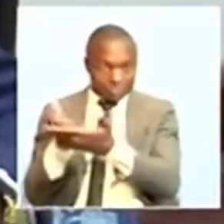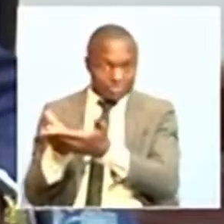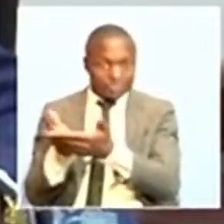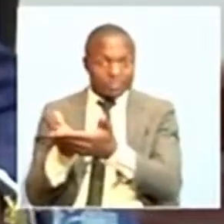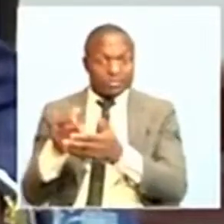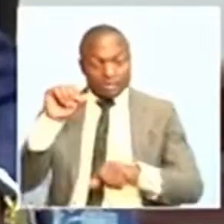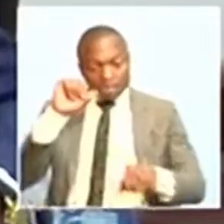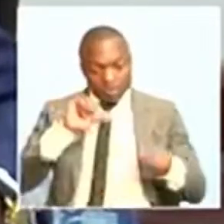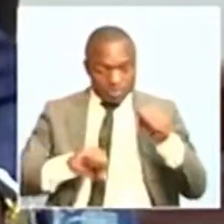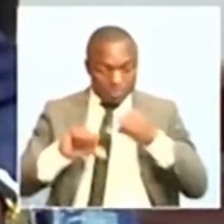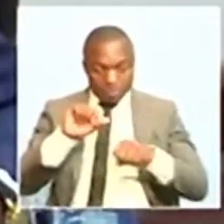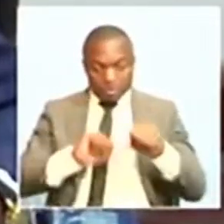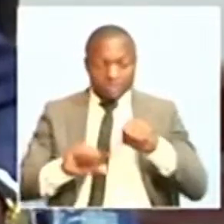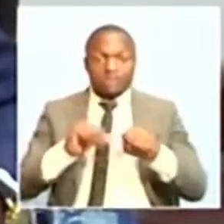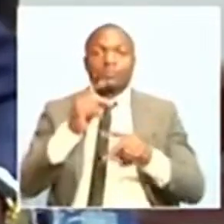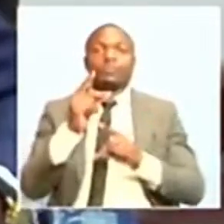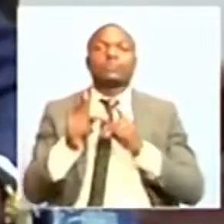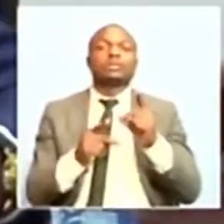audit process.